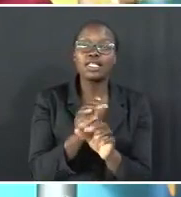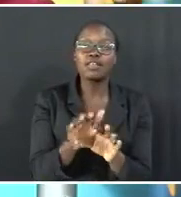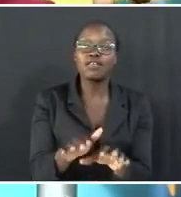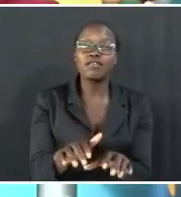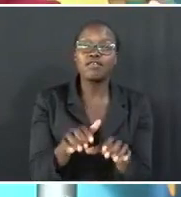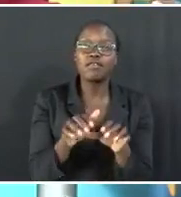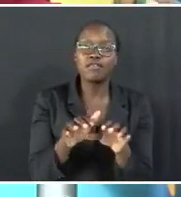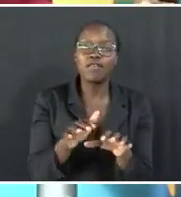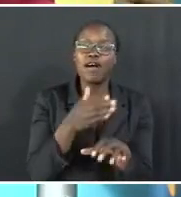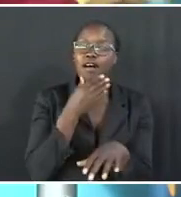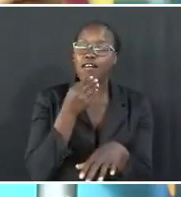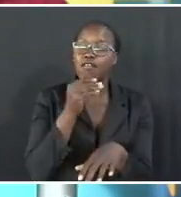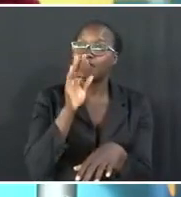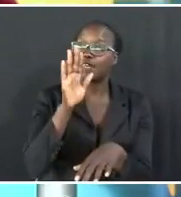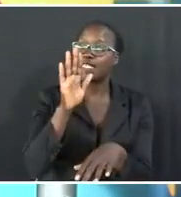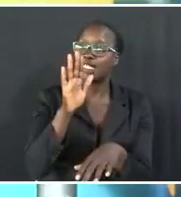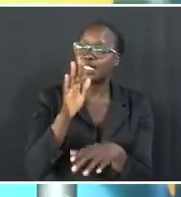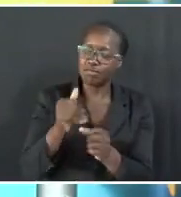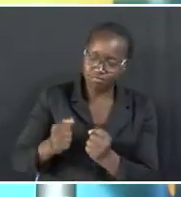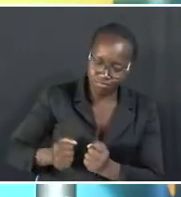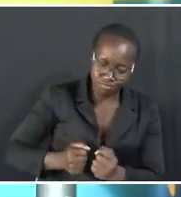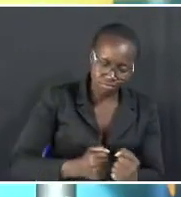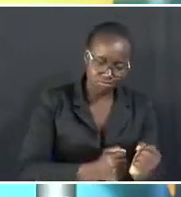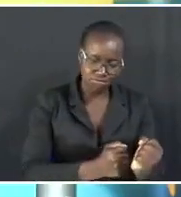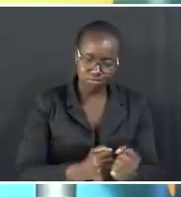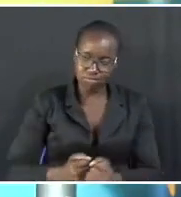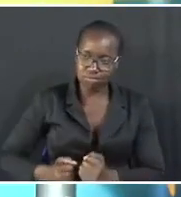father's timber yard